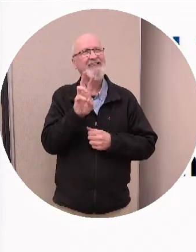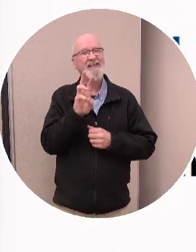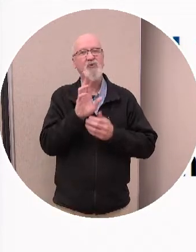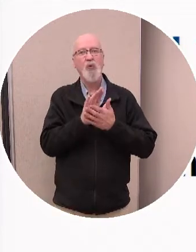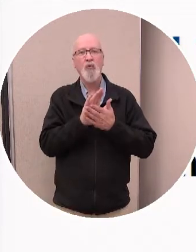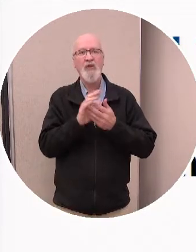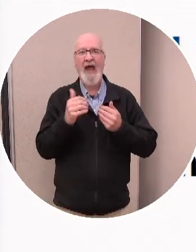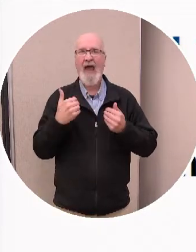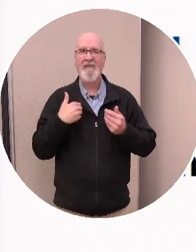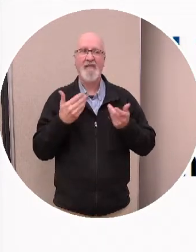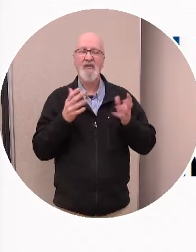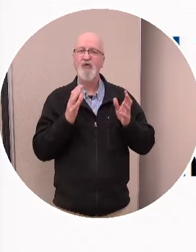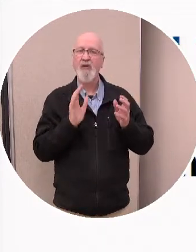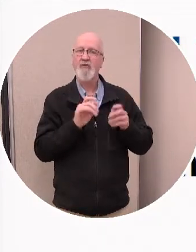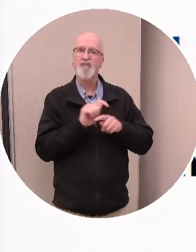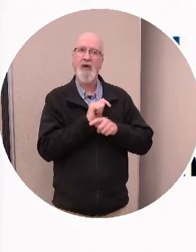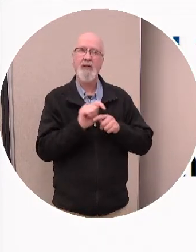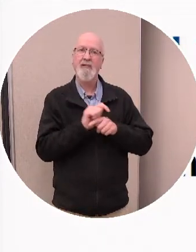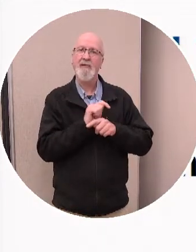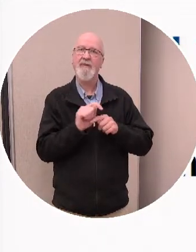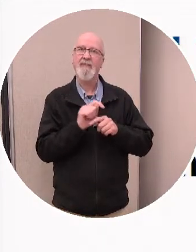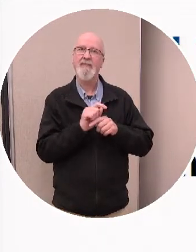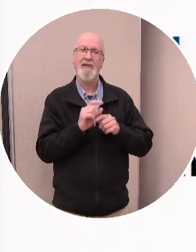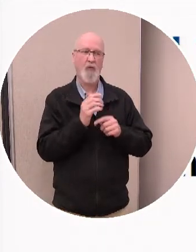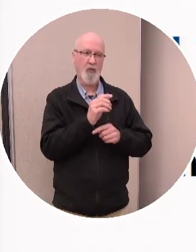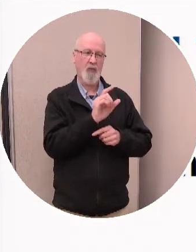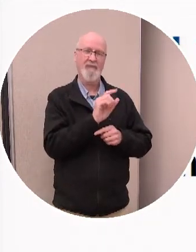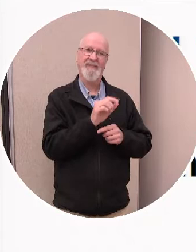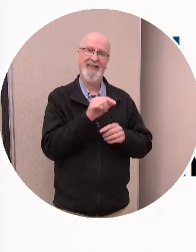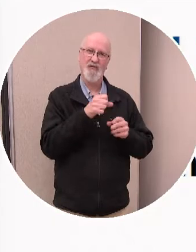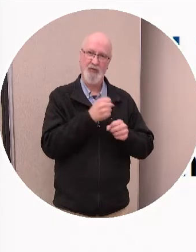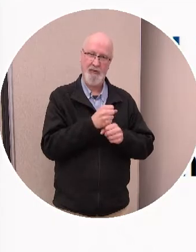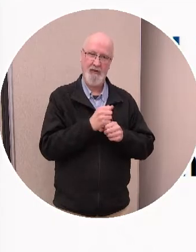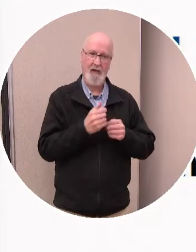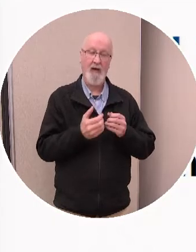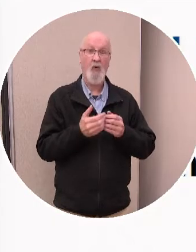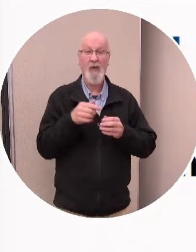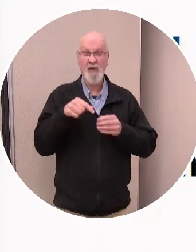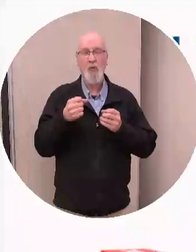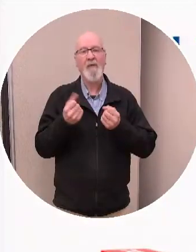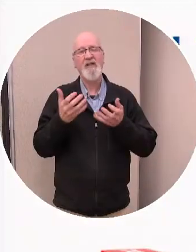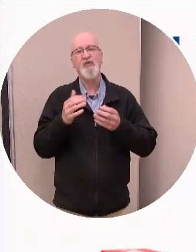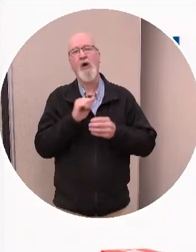have it completed in 2018, 2019, and we're looking at 100% this year.